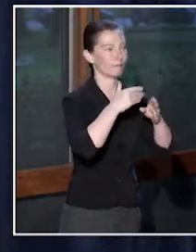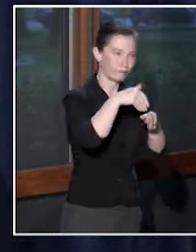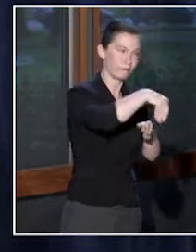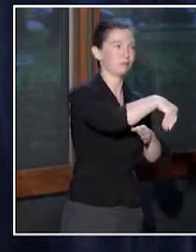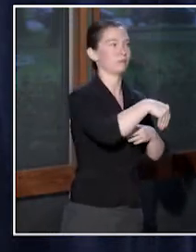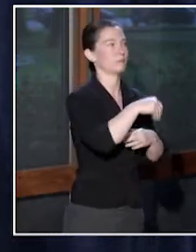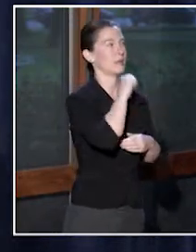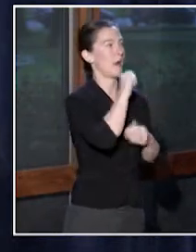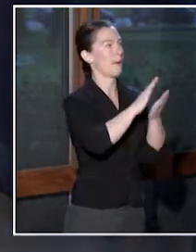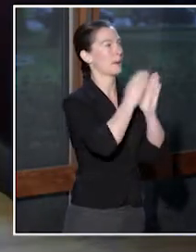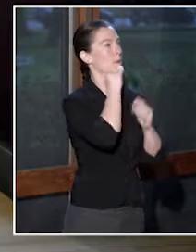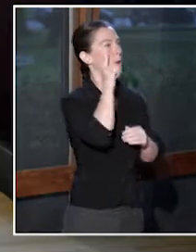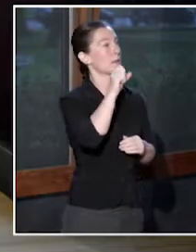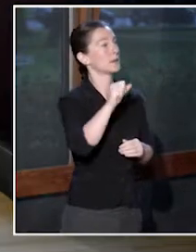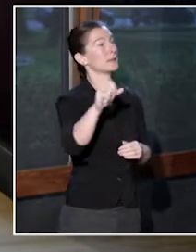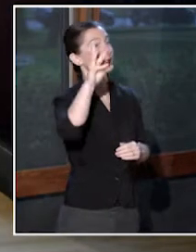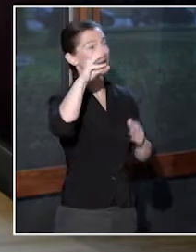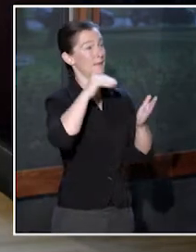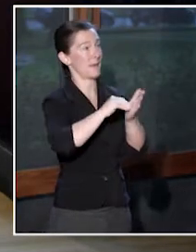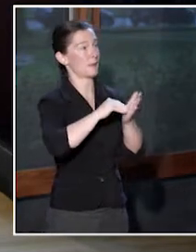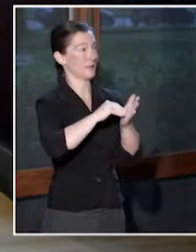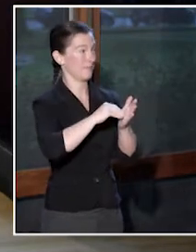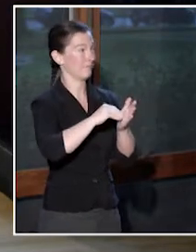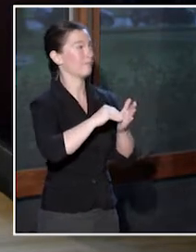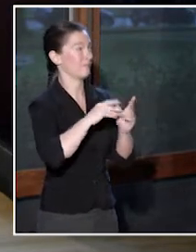people. We know